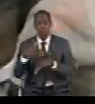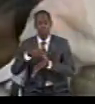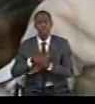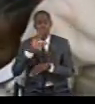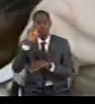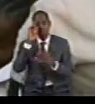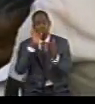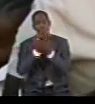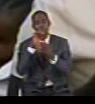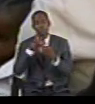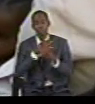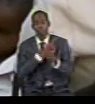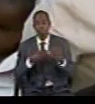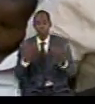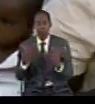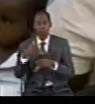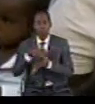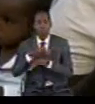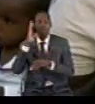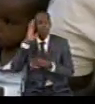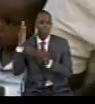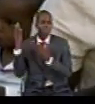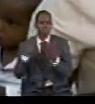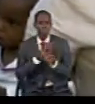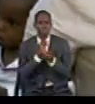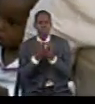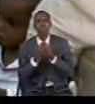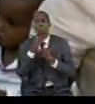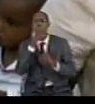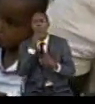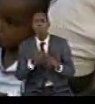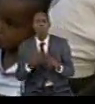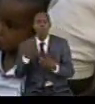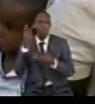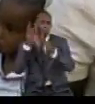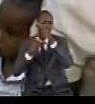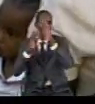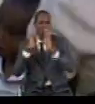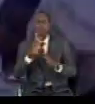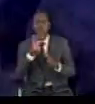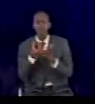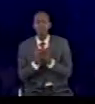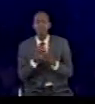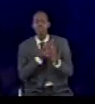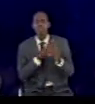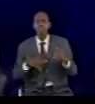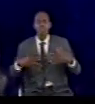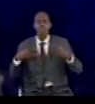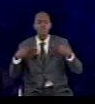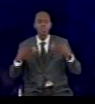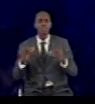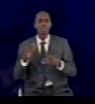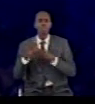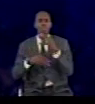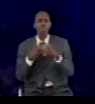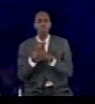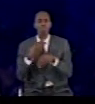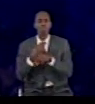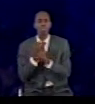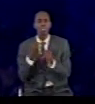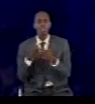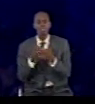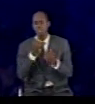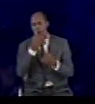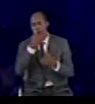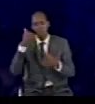change to things their own prophets are crying they're saying heal the world make it a better place for you and for me and the